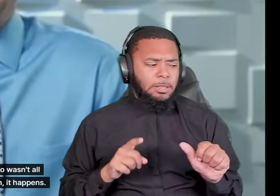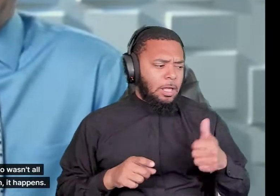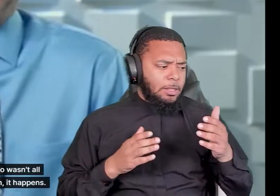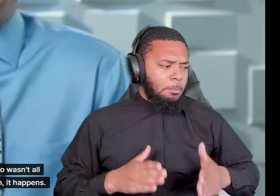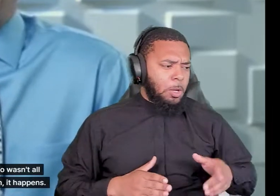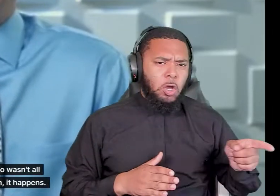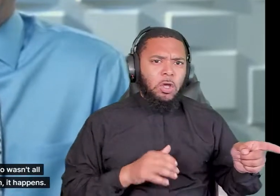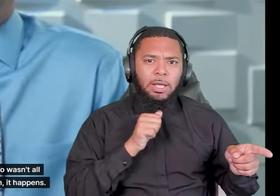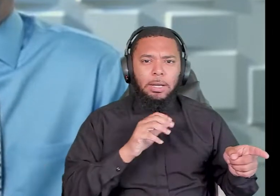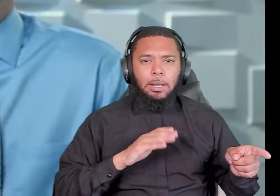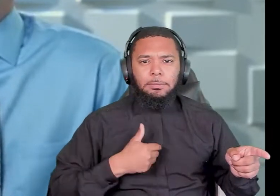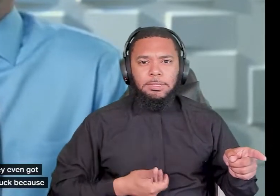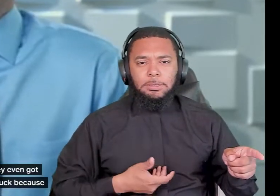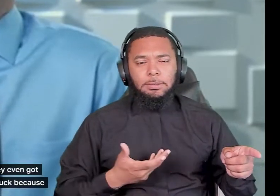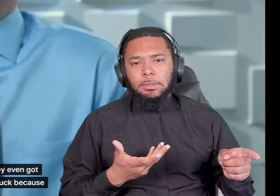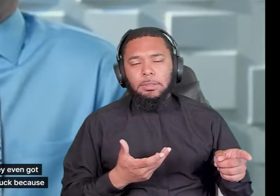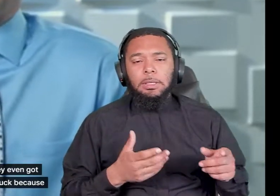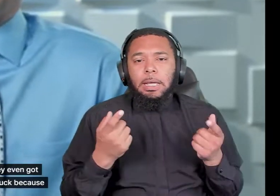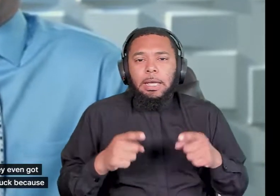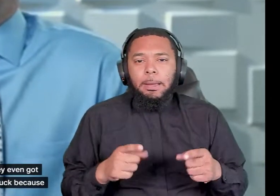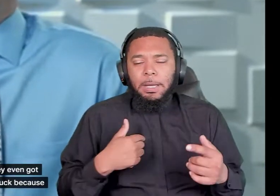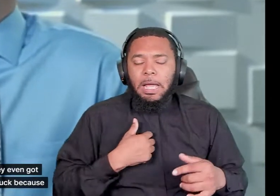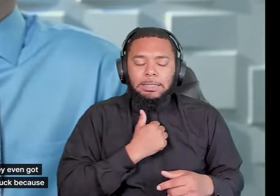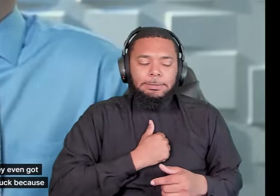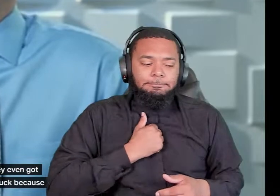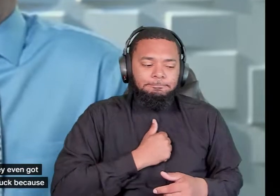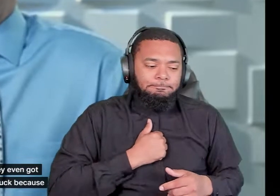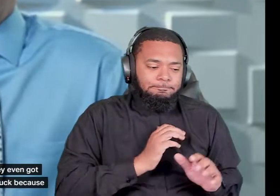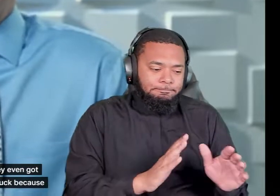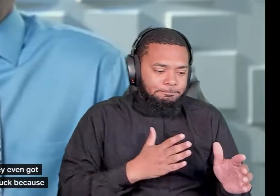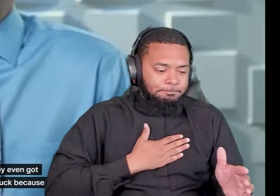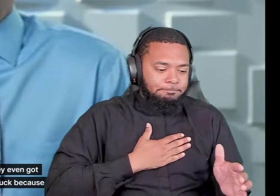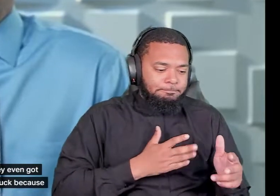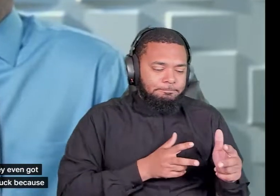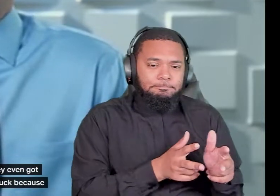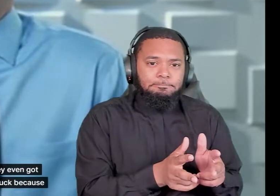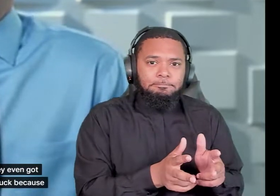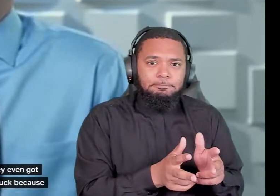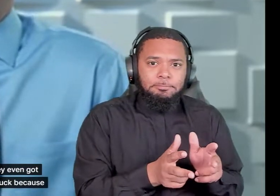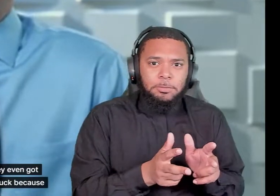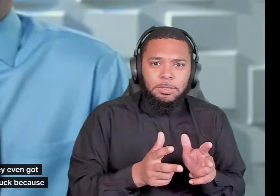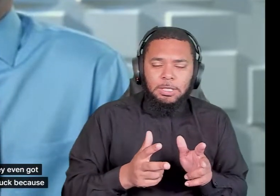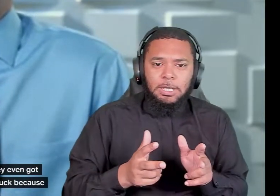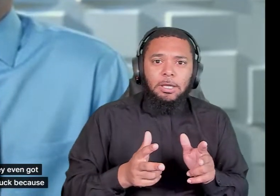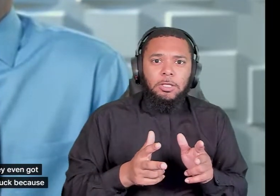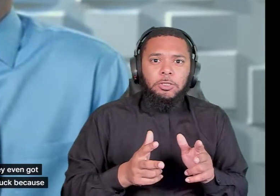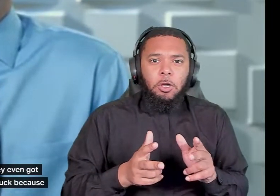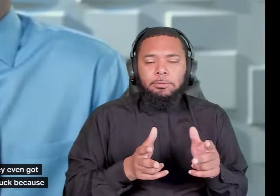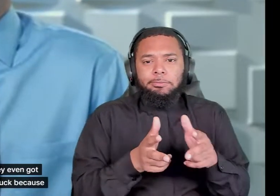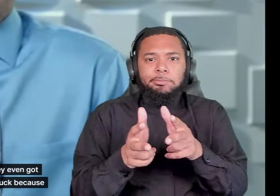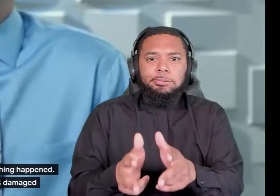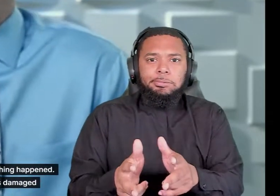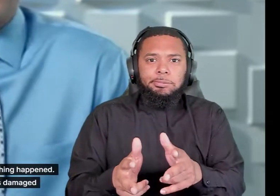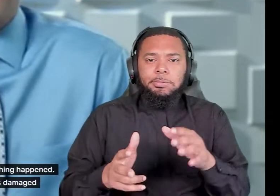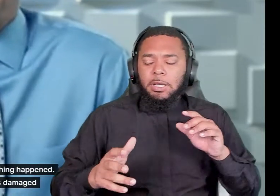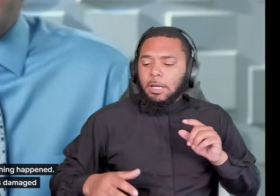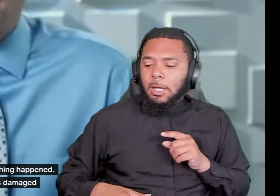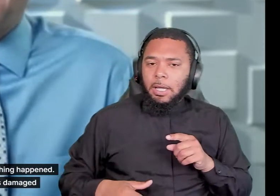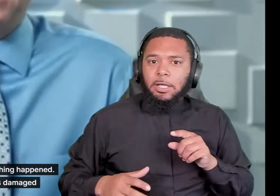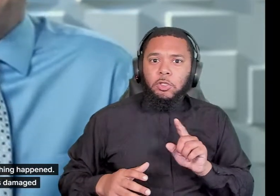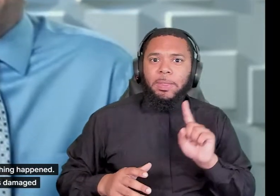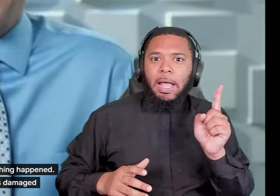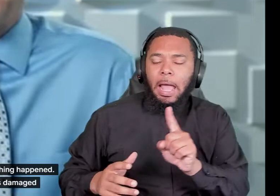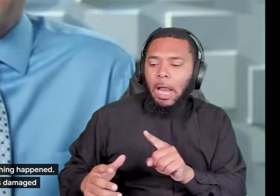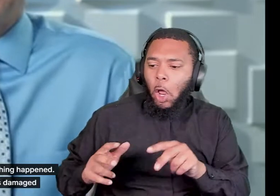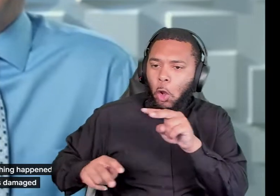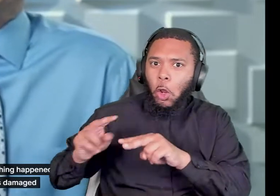with me, I mean, it happens, I was apologetic, but they even got out and said, wow, nice truck, because my truck didn't